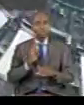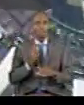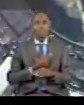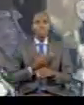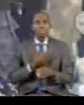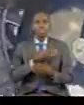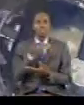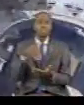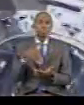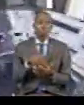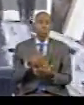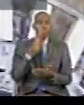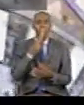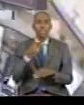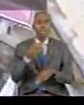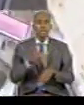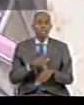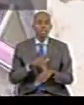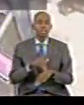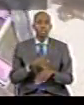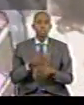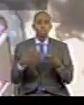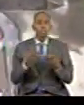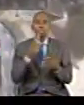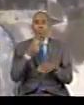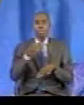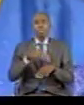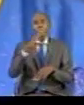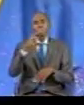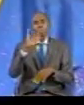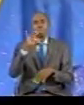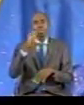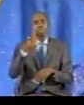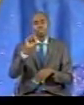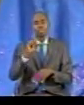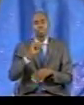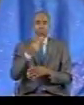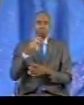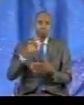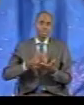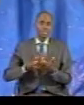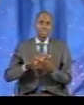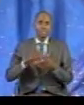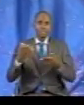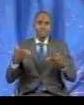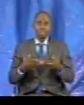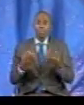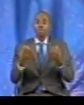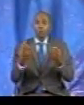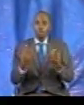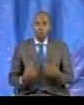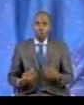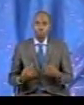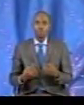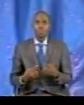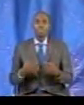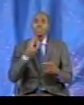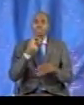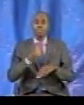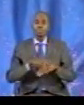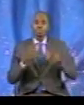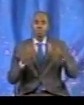going to be at the Bayelsa Medical University Arena. Come, please. The dates again, 24th to